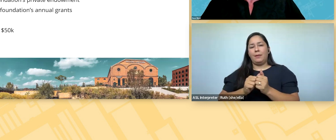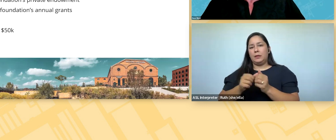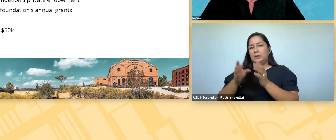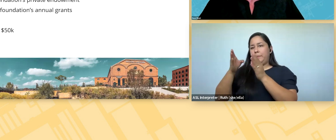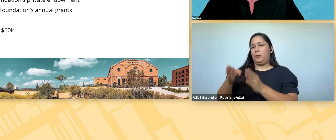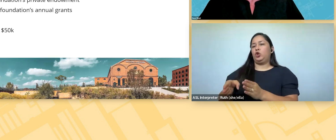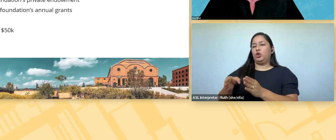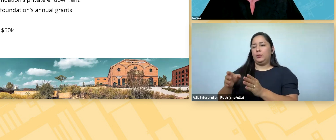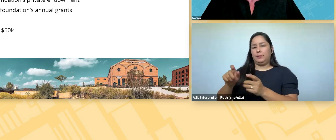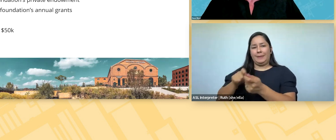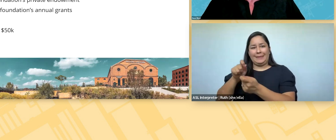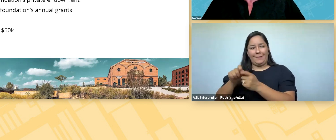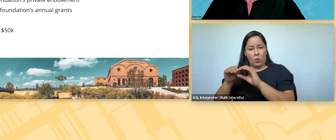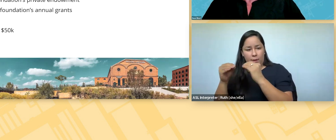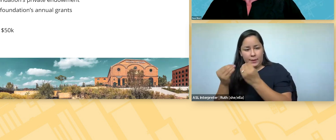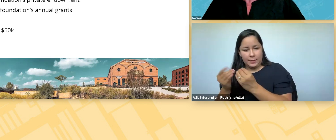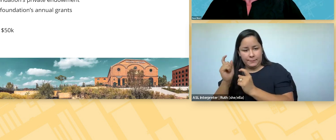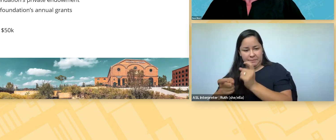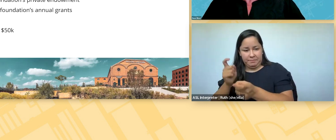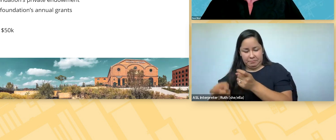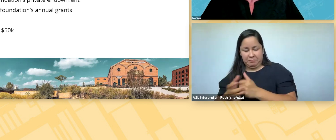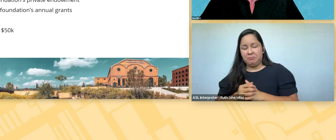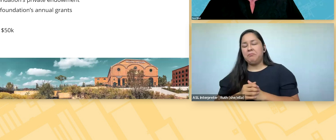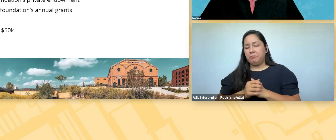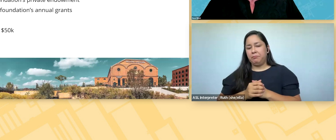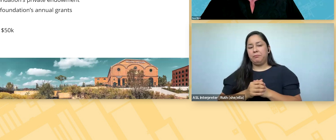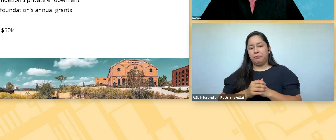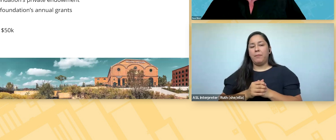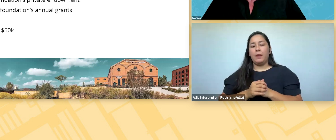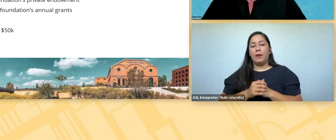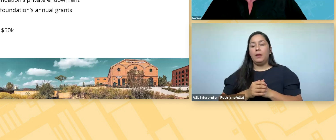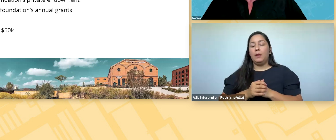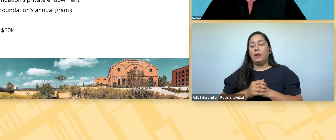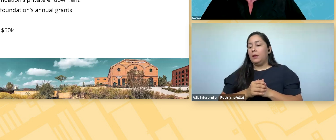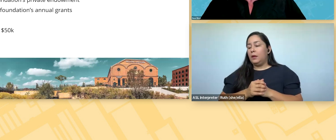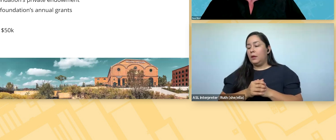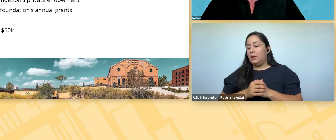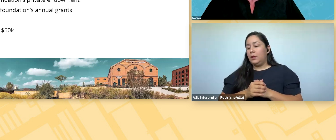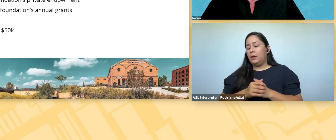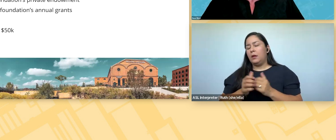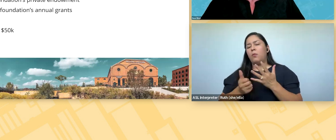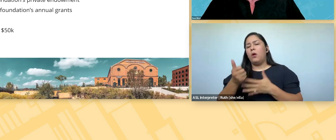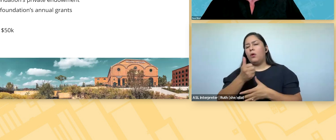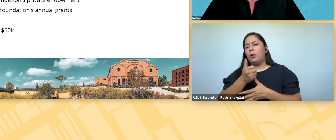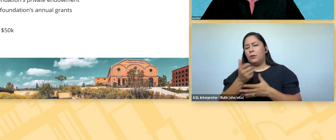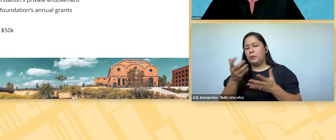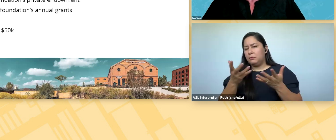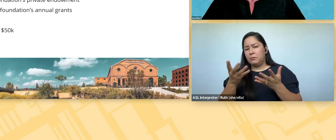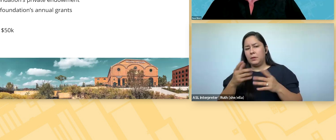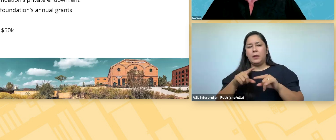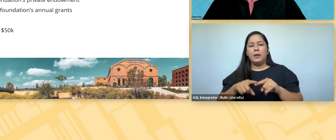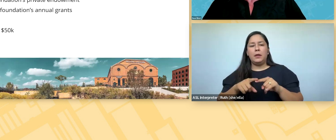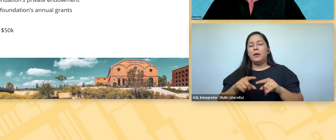giving in the Denver Foundation's grant-making universe. And the priorities are based on feedback that we collected